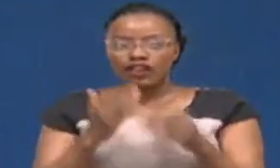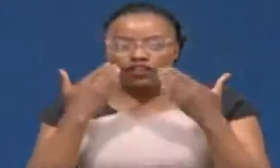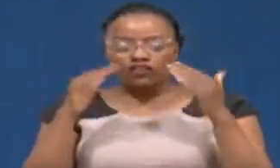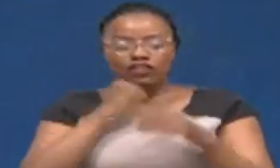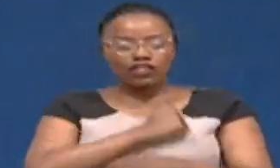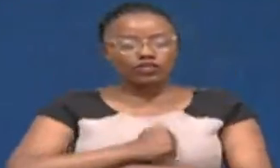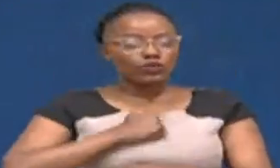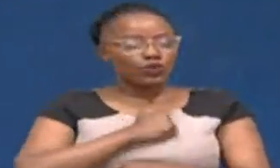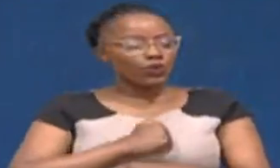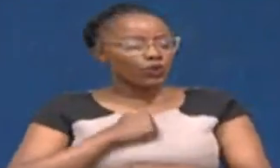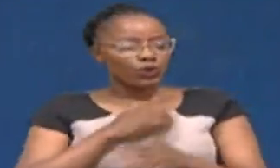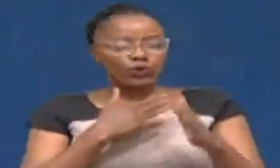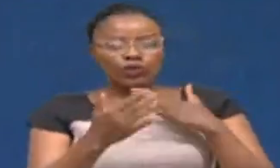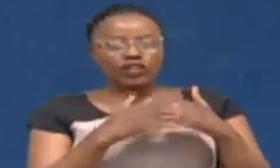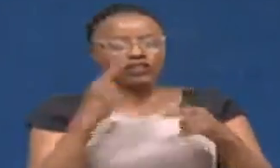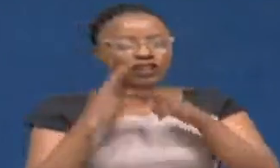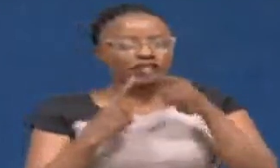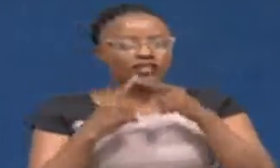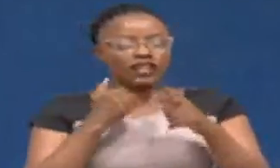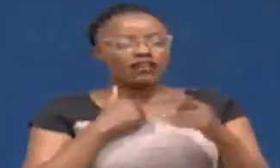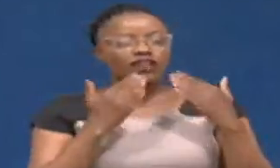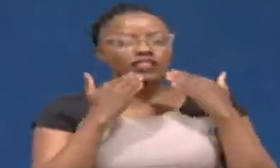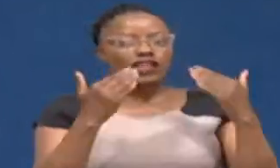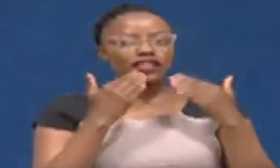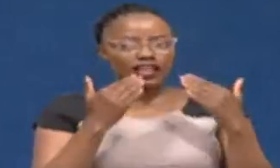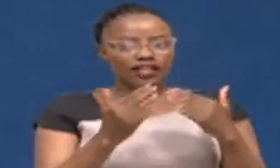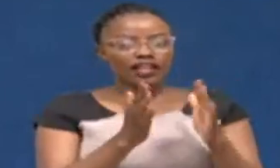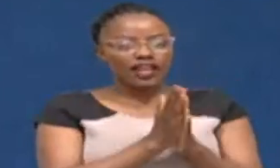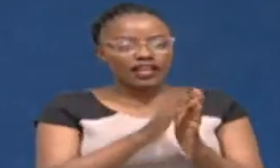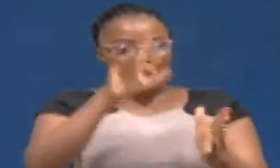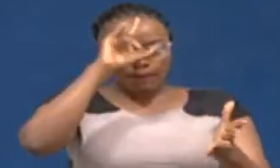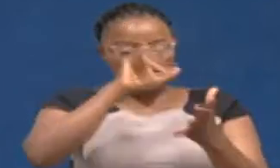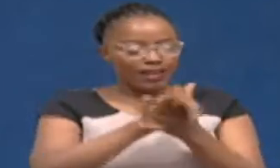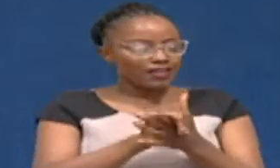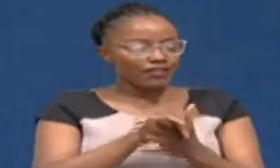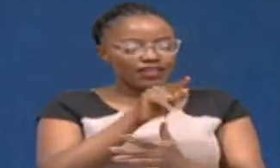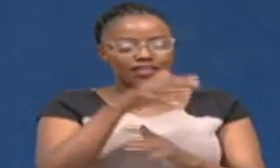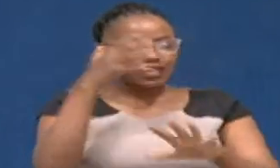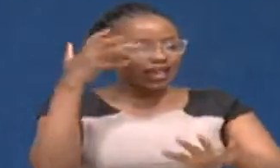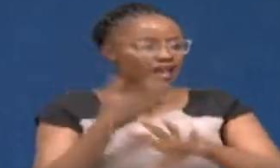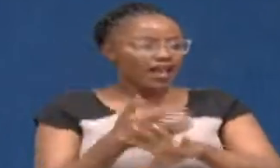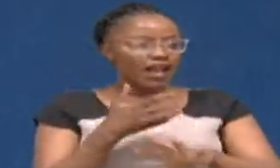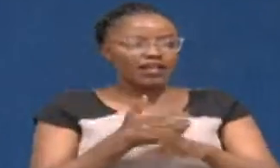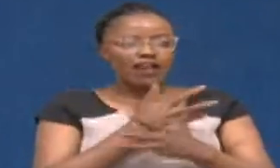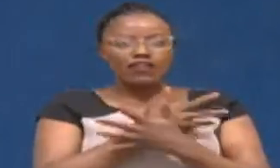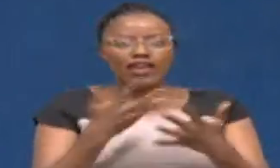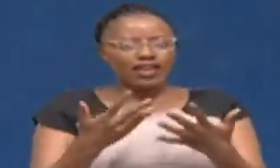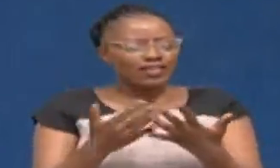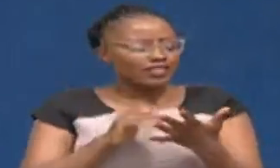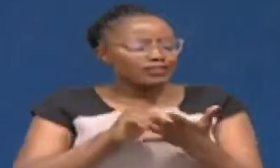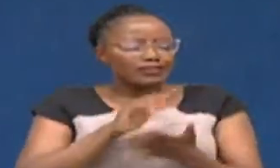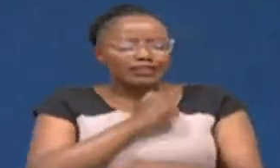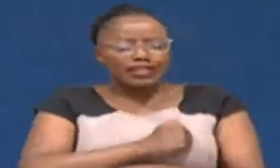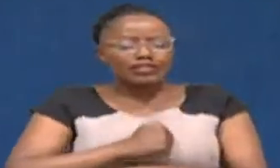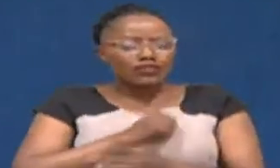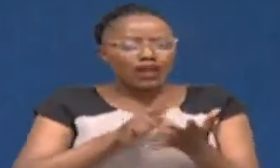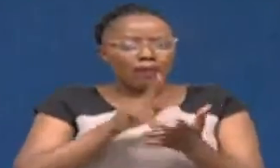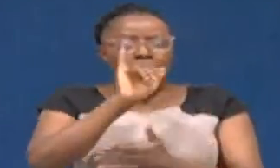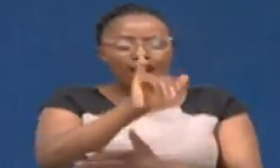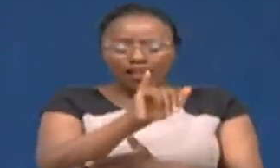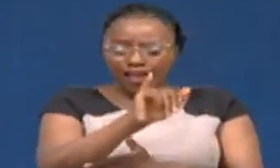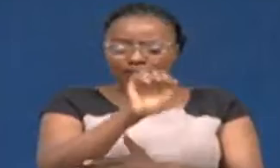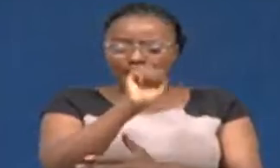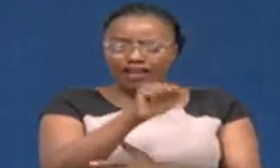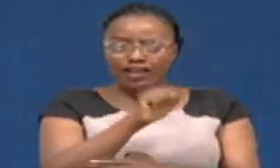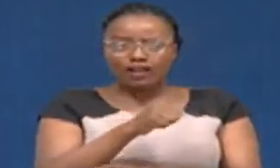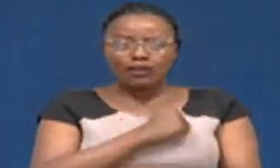so sorry about what you had to go through. Thank you so much, Trevor. I can't believe what you went through, and there's no amount of reparation that can pay you back for that. It's true.